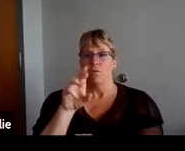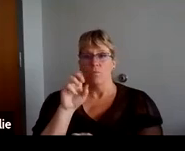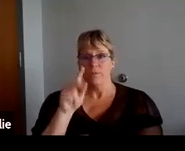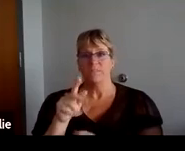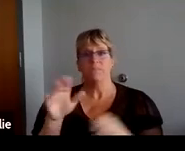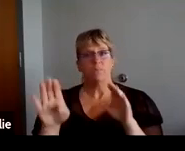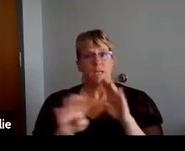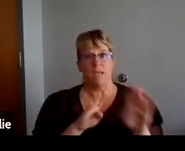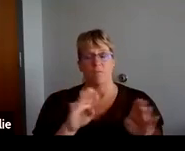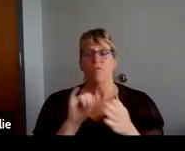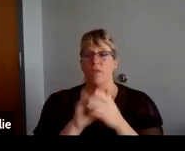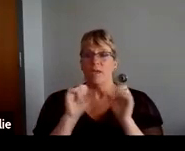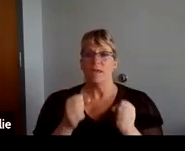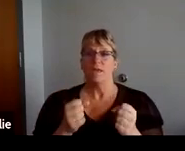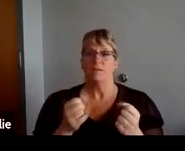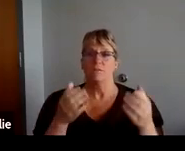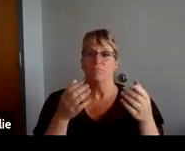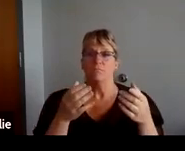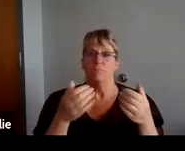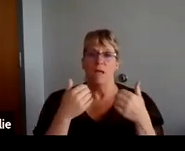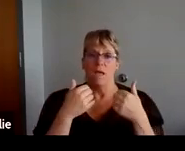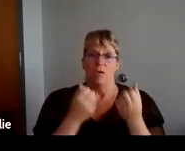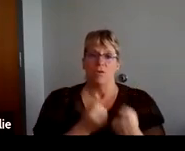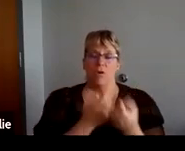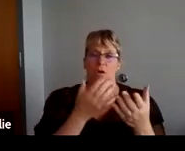may cause the individual to